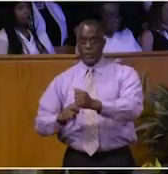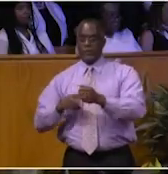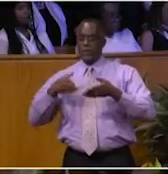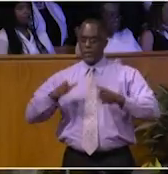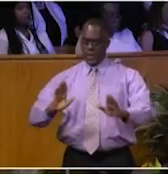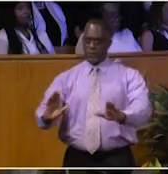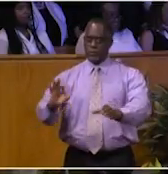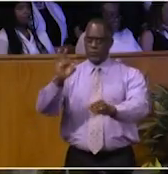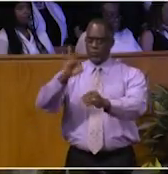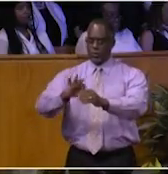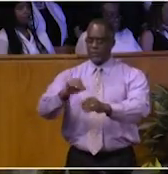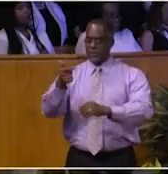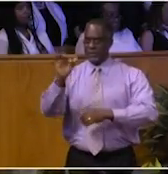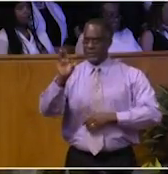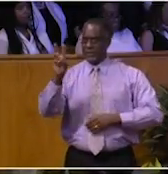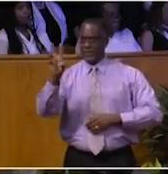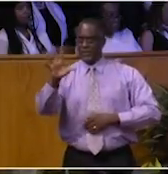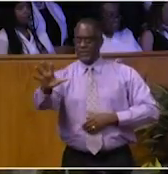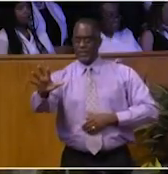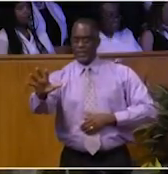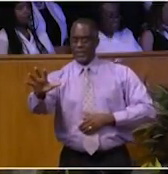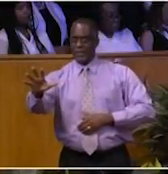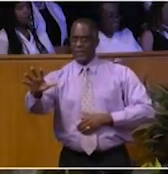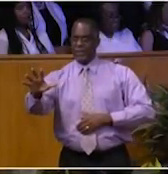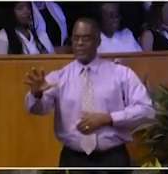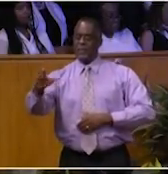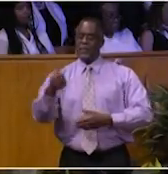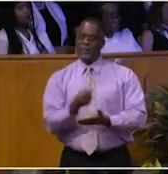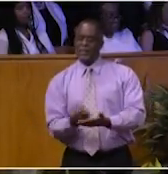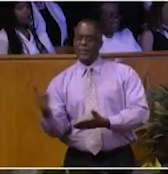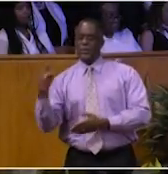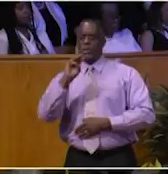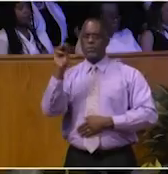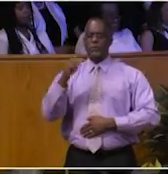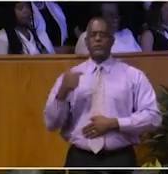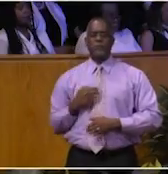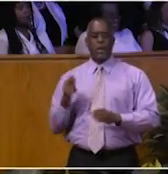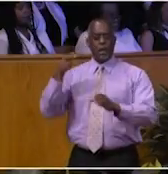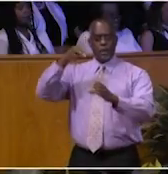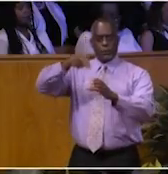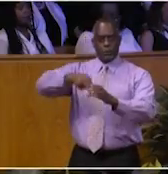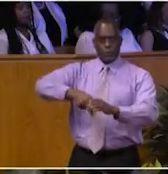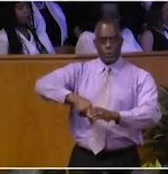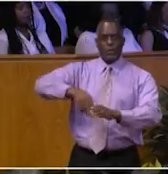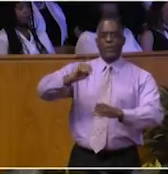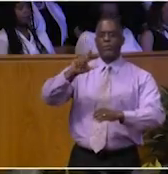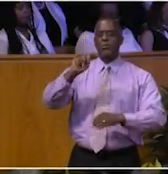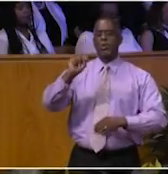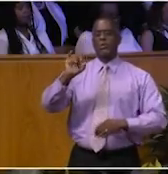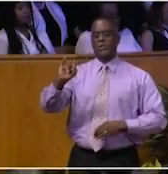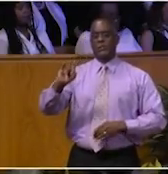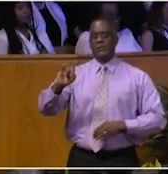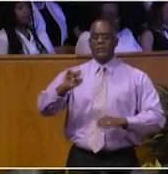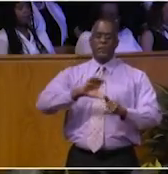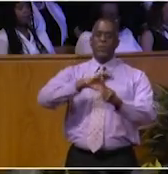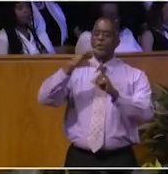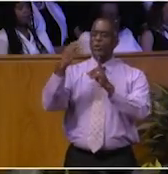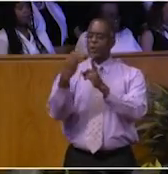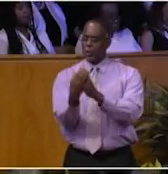1965. On last Monday, I joined a multicultural,